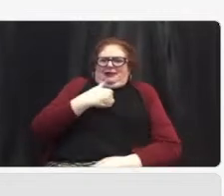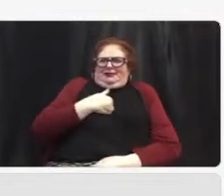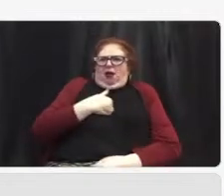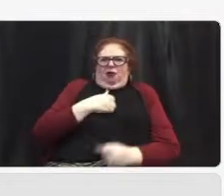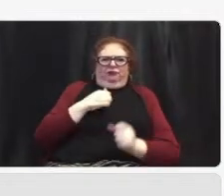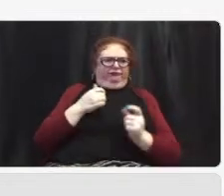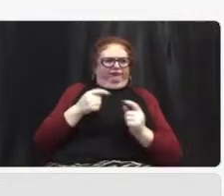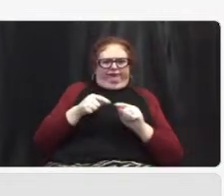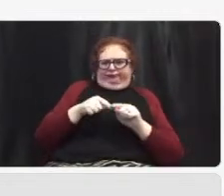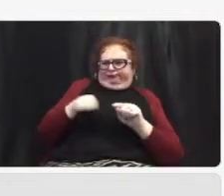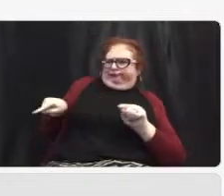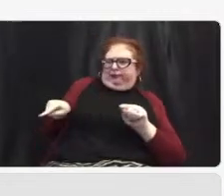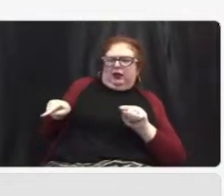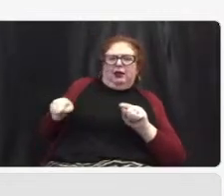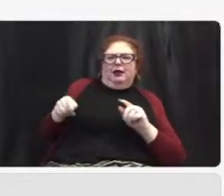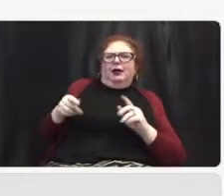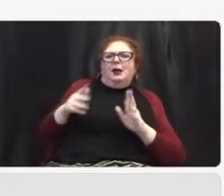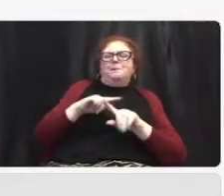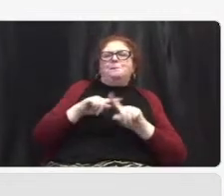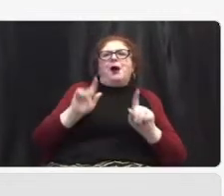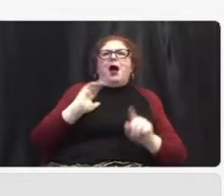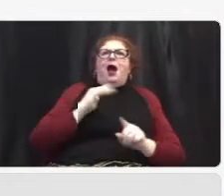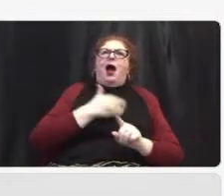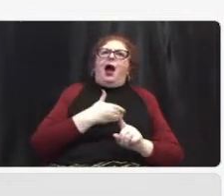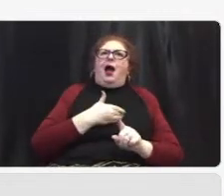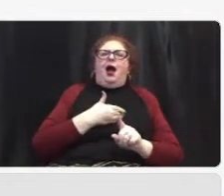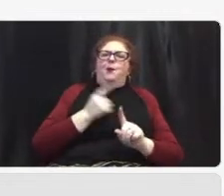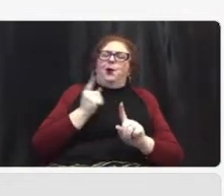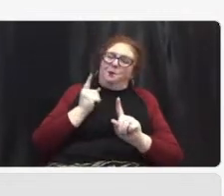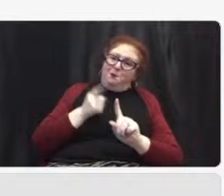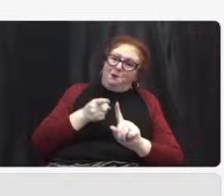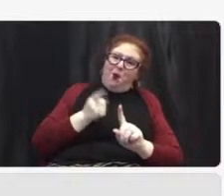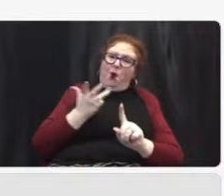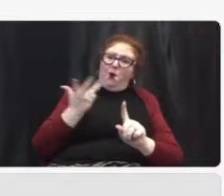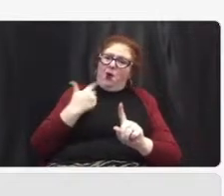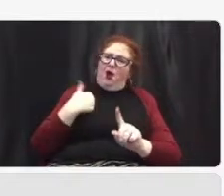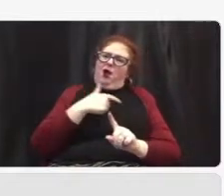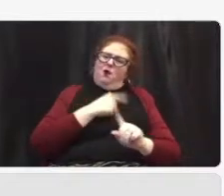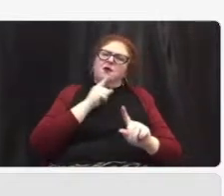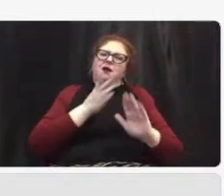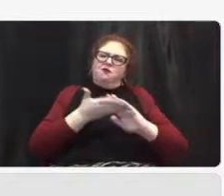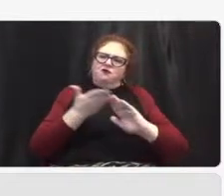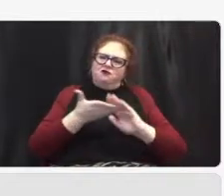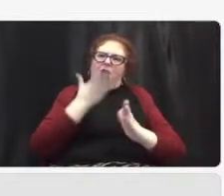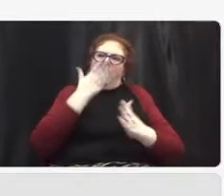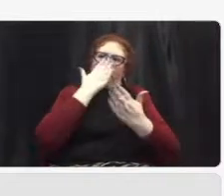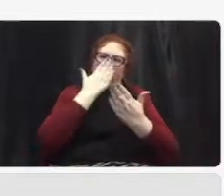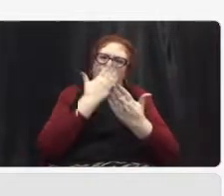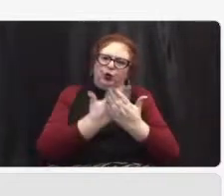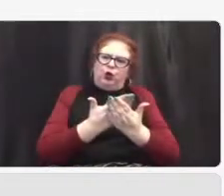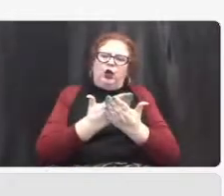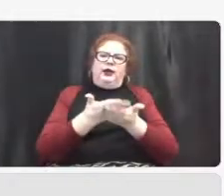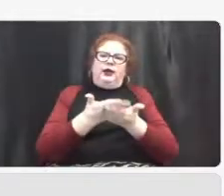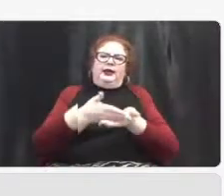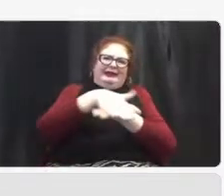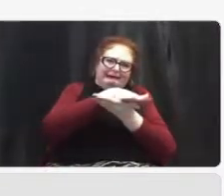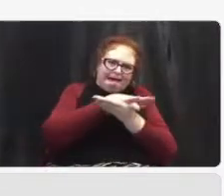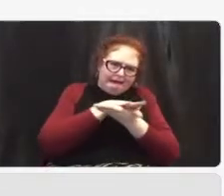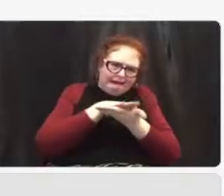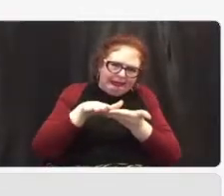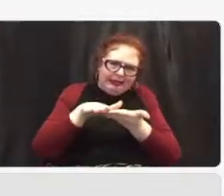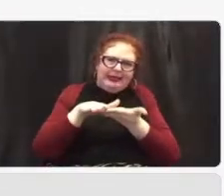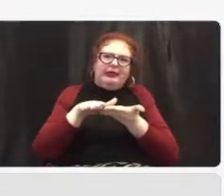but I think the point is that like we are running a good, clean operation. We vet